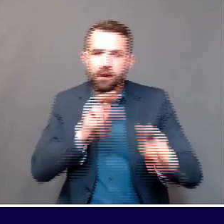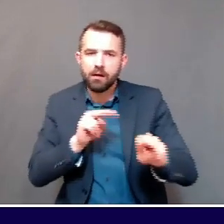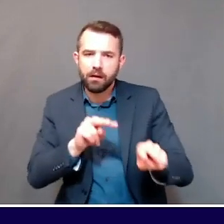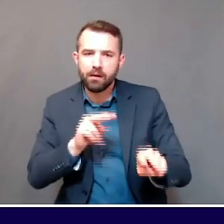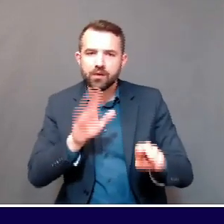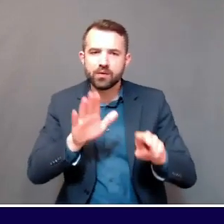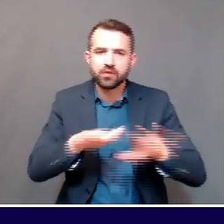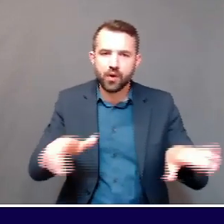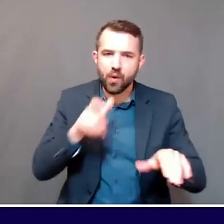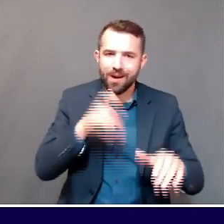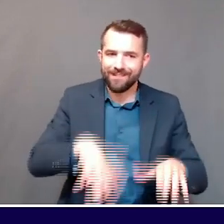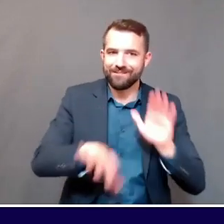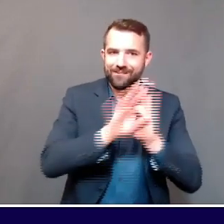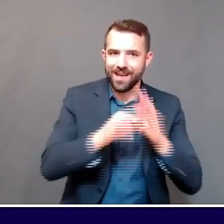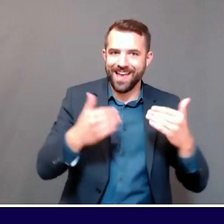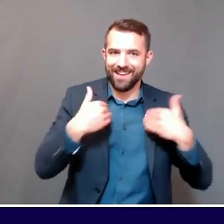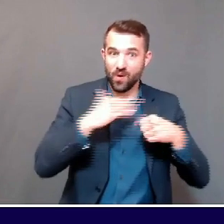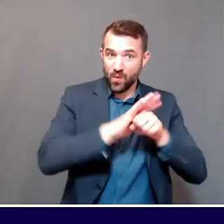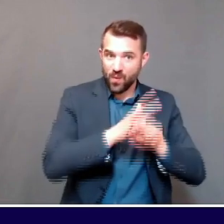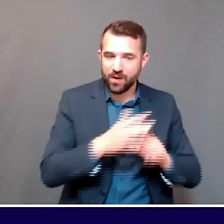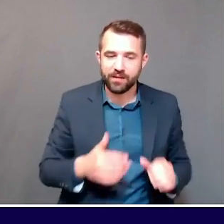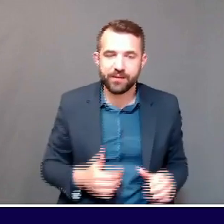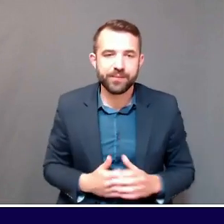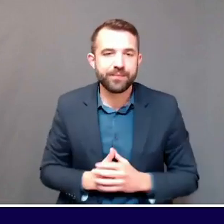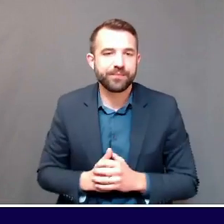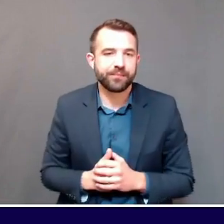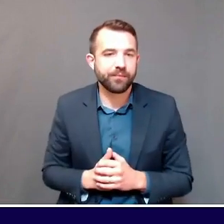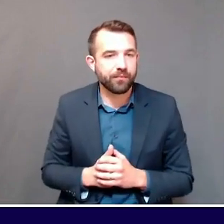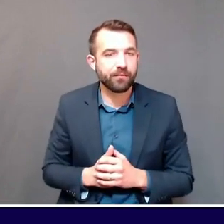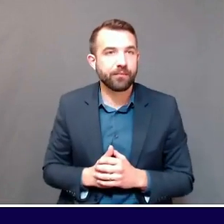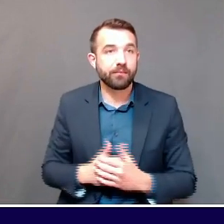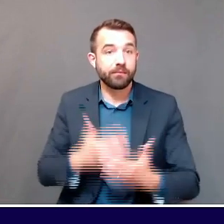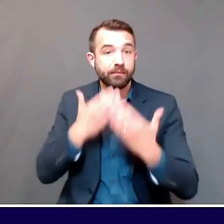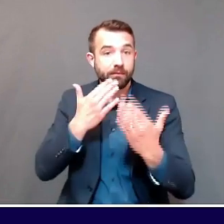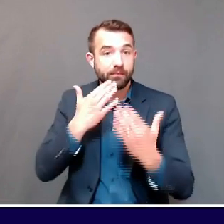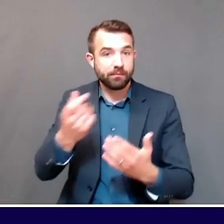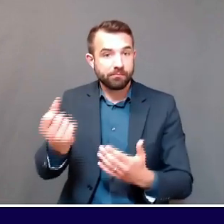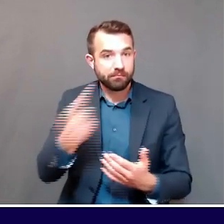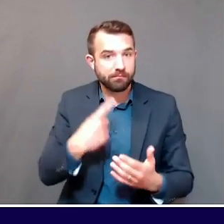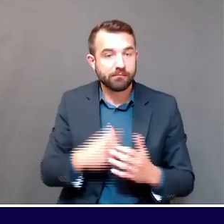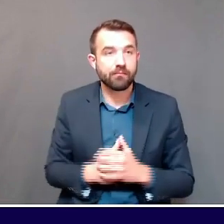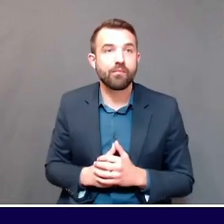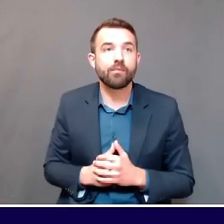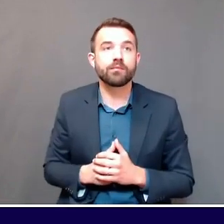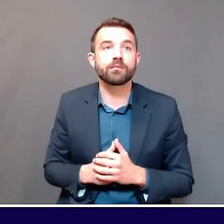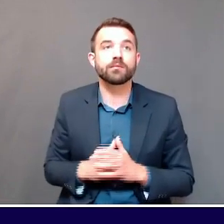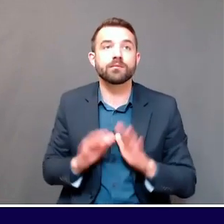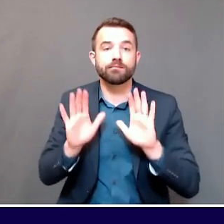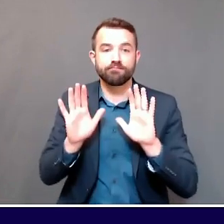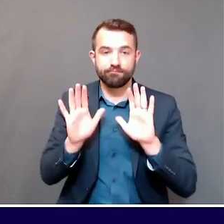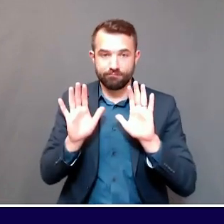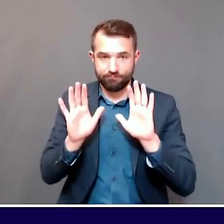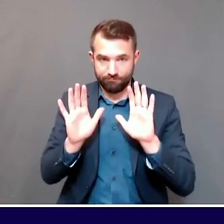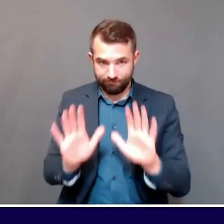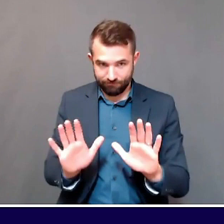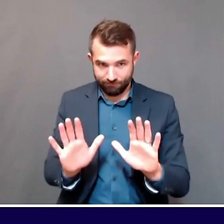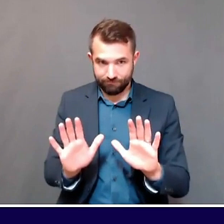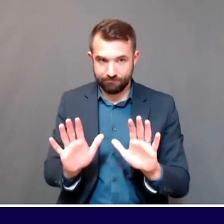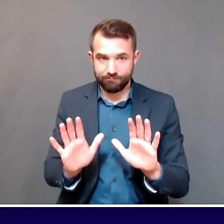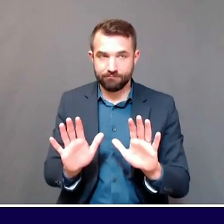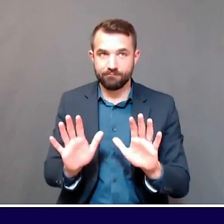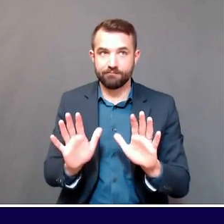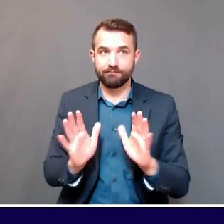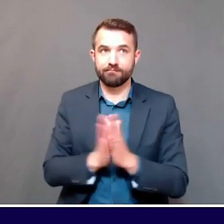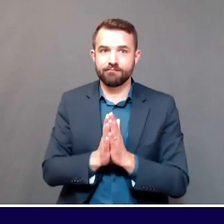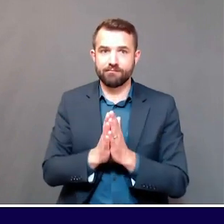at least as any, I would just want to be, there are no children in Maine